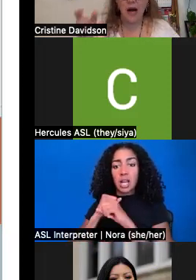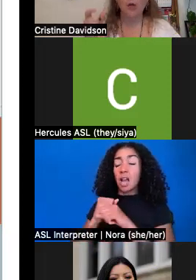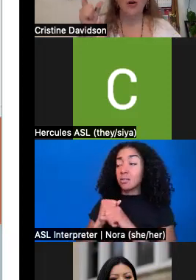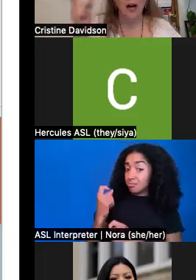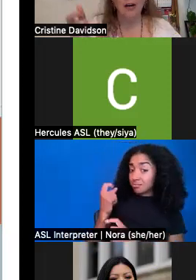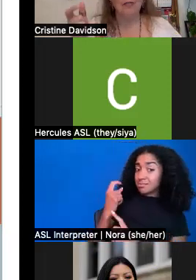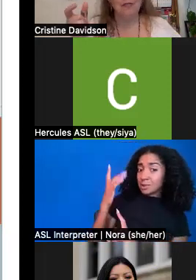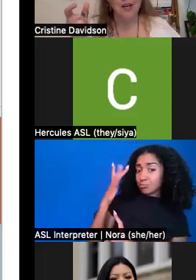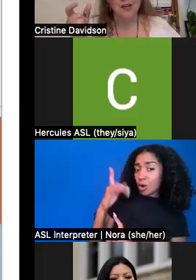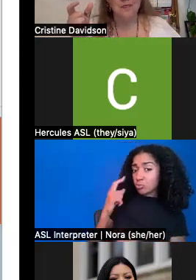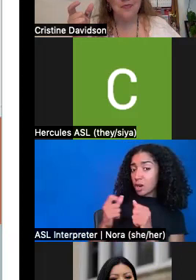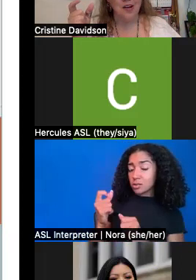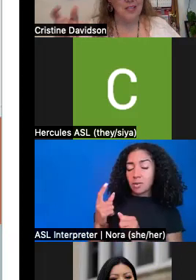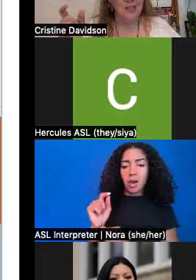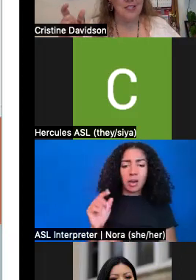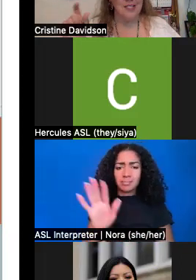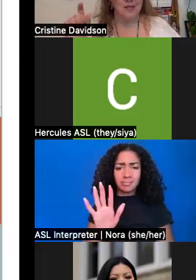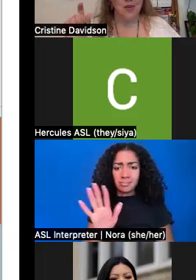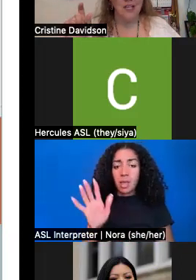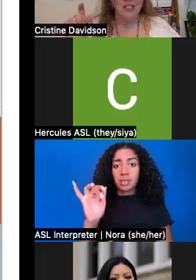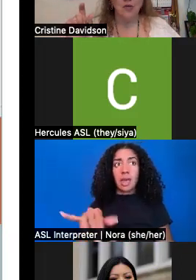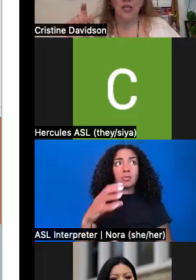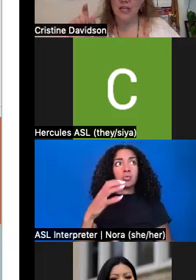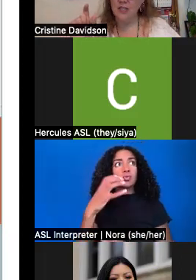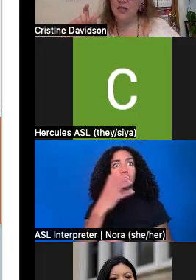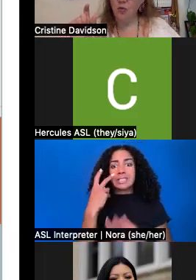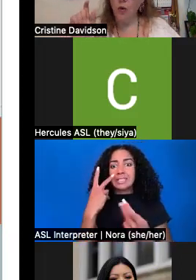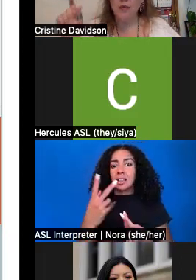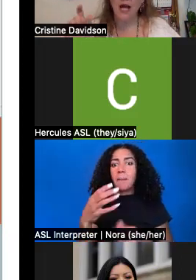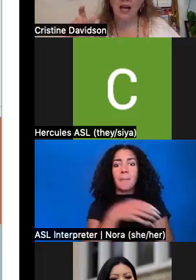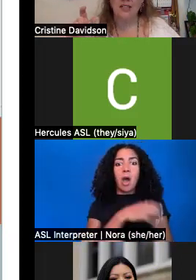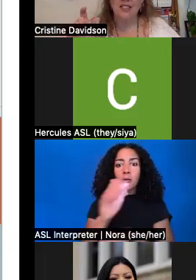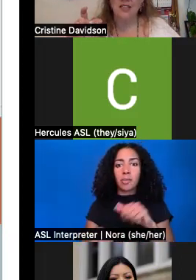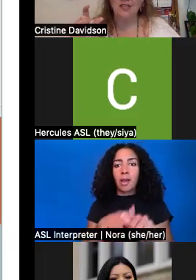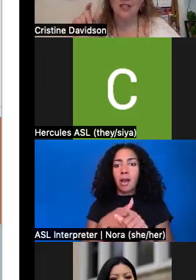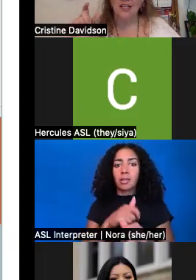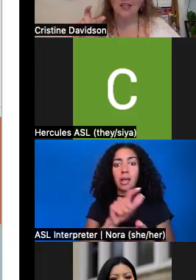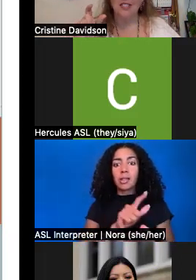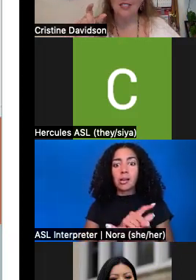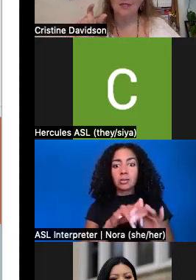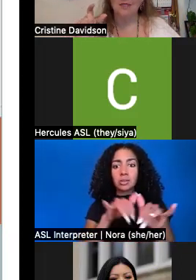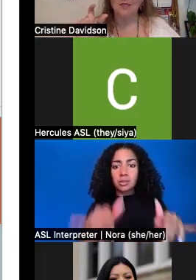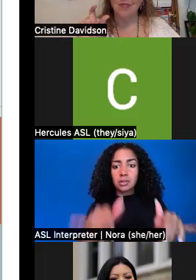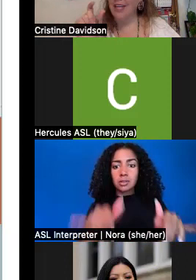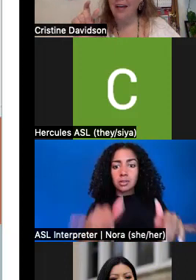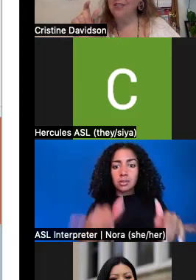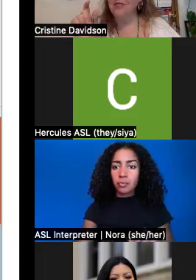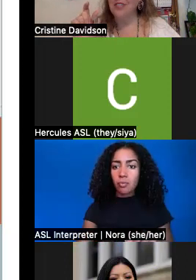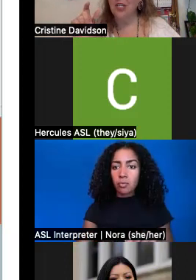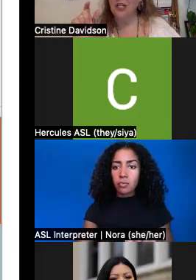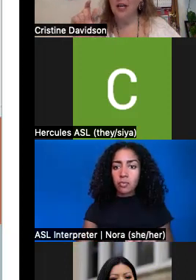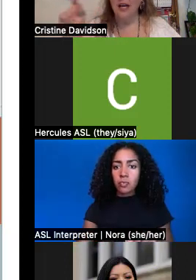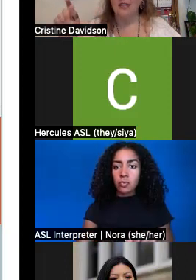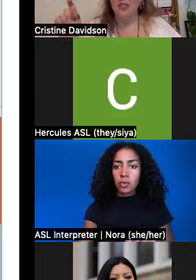exactly the power of our legal system, right? So they can weaponize the legal system